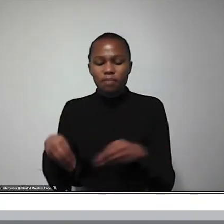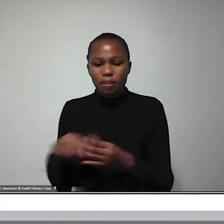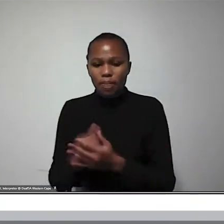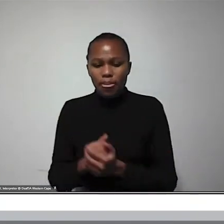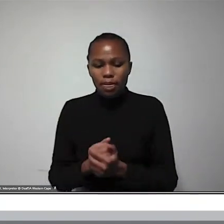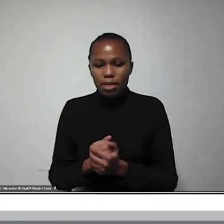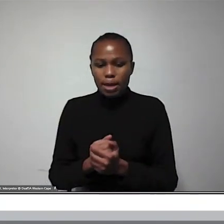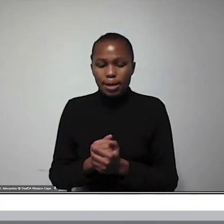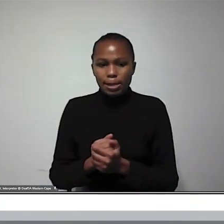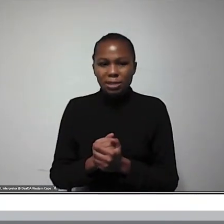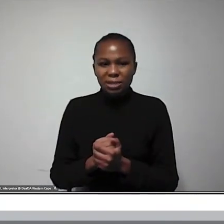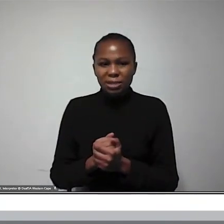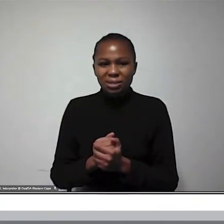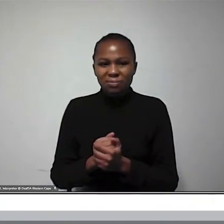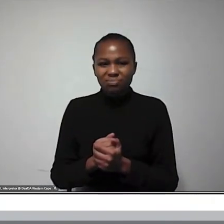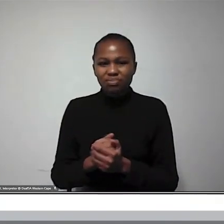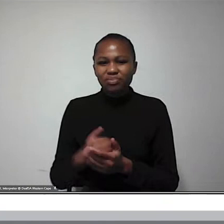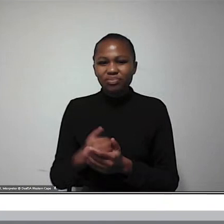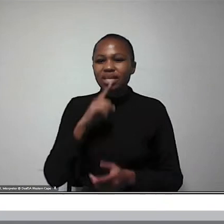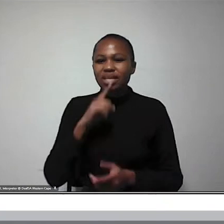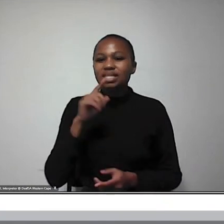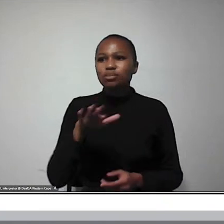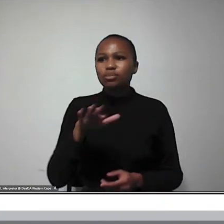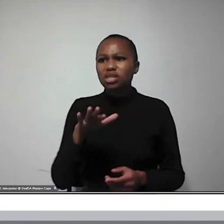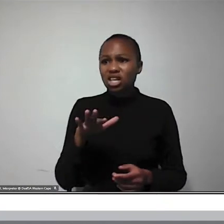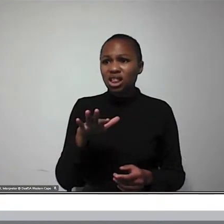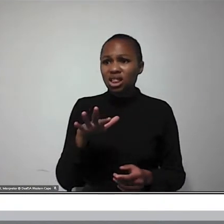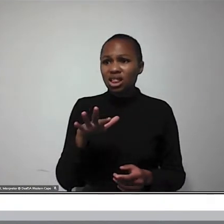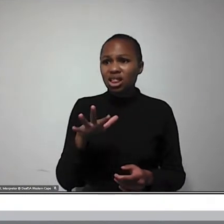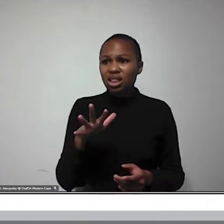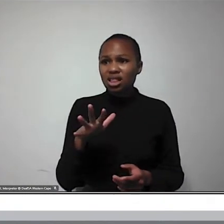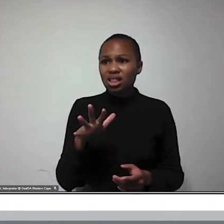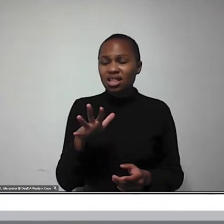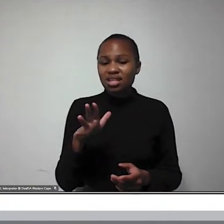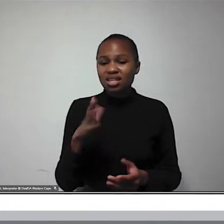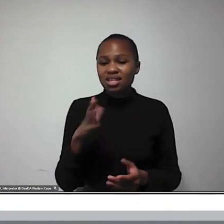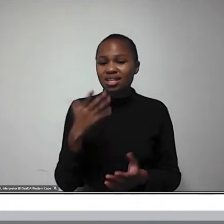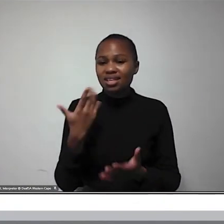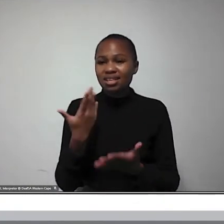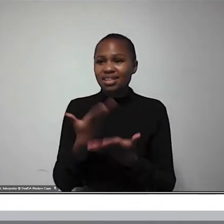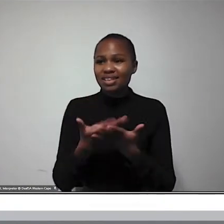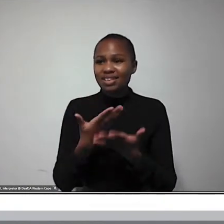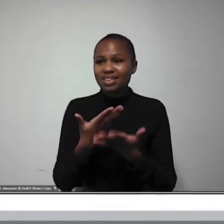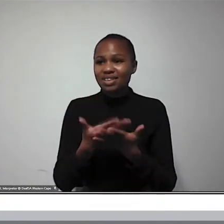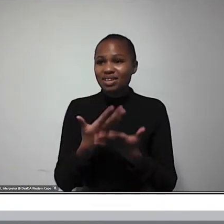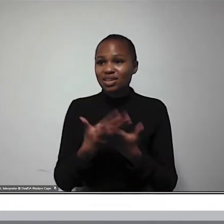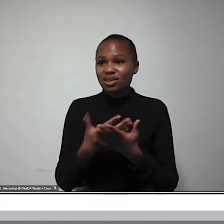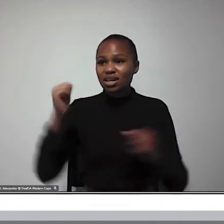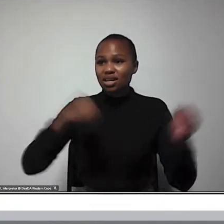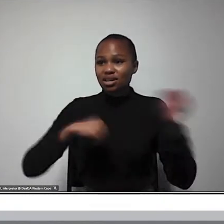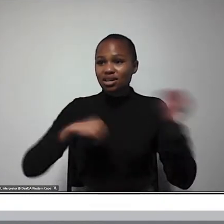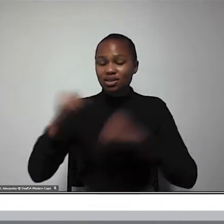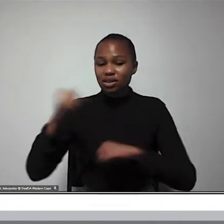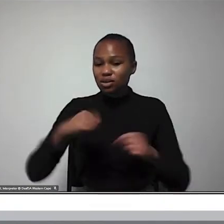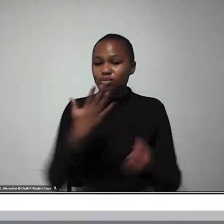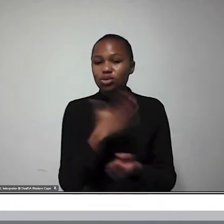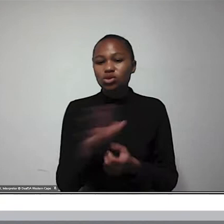And is there a potential, you know, should the agreement not be